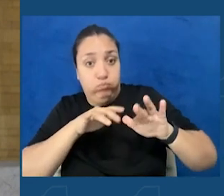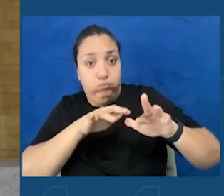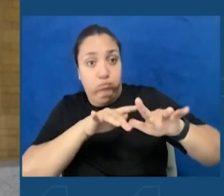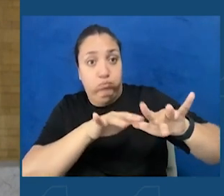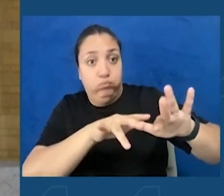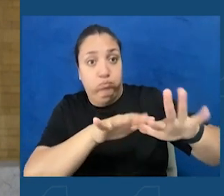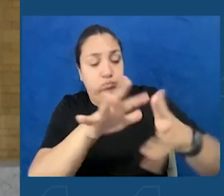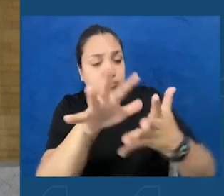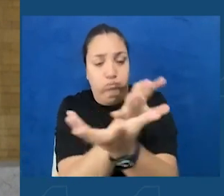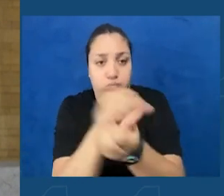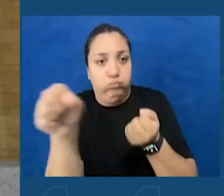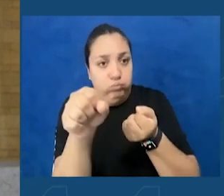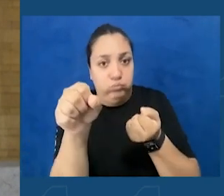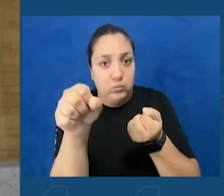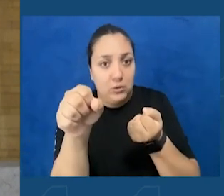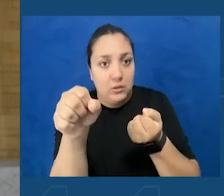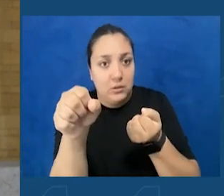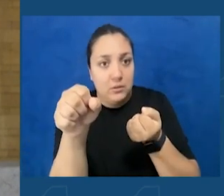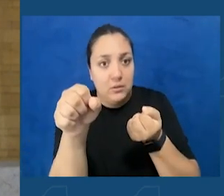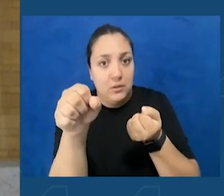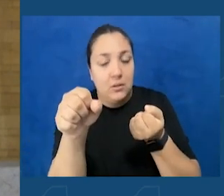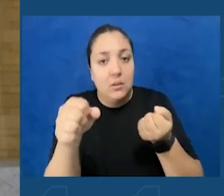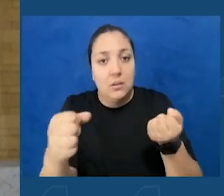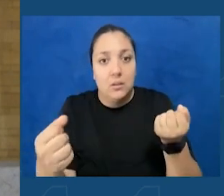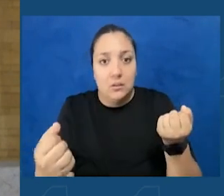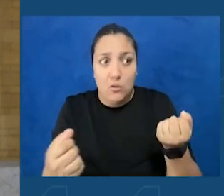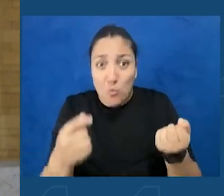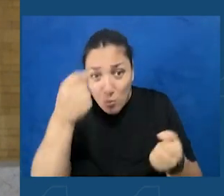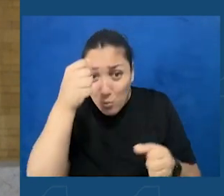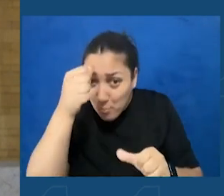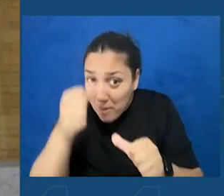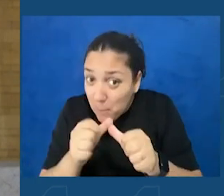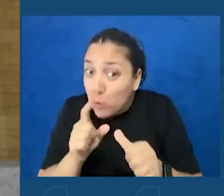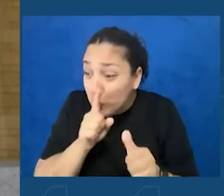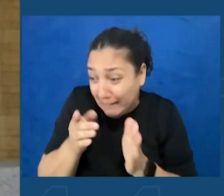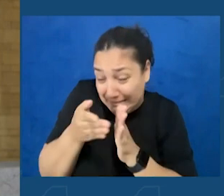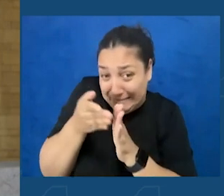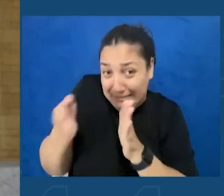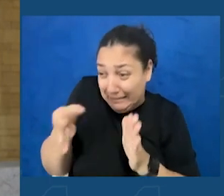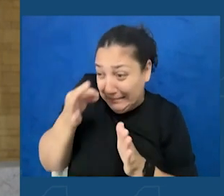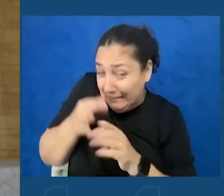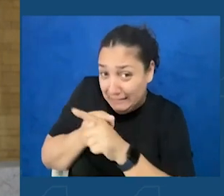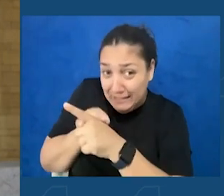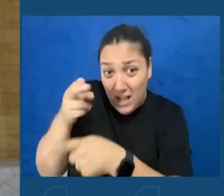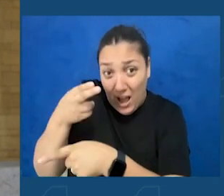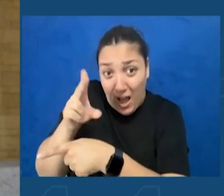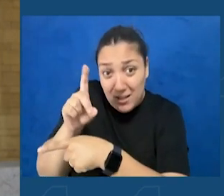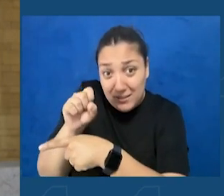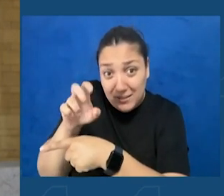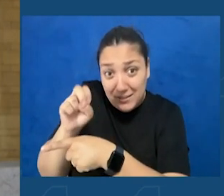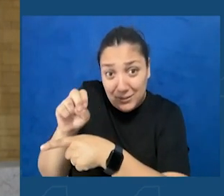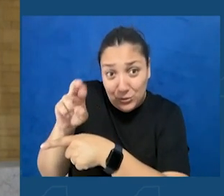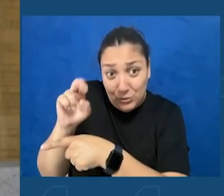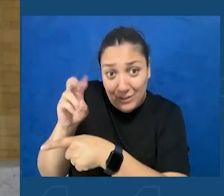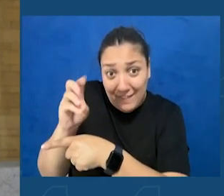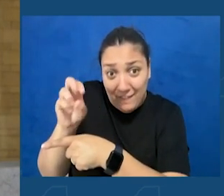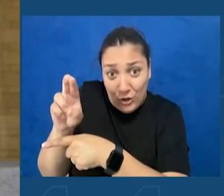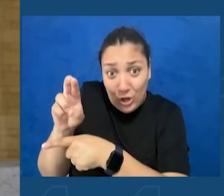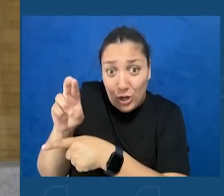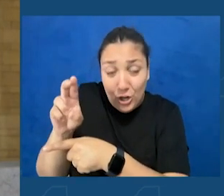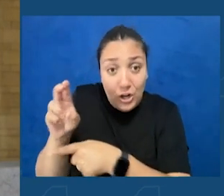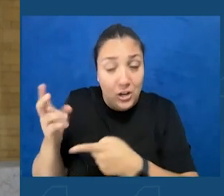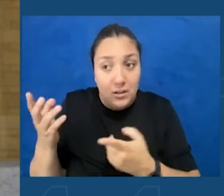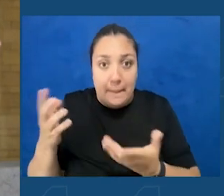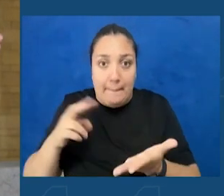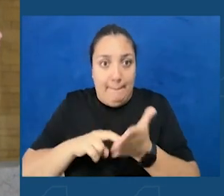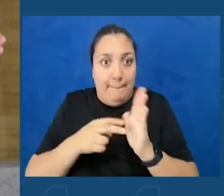some steep inclines, so the water is pouring down on them, and it's washing out the structure of the track, making it impossible.